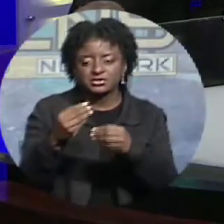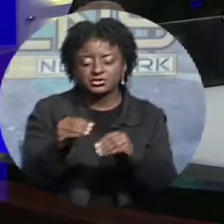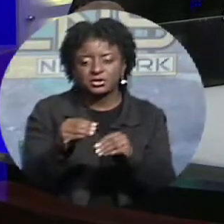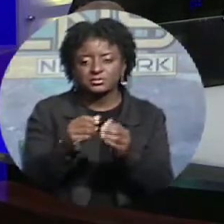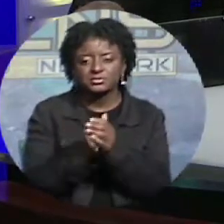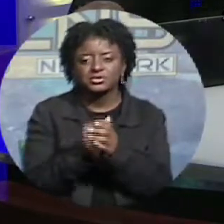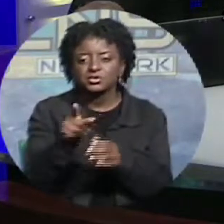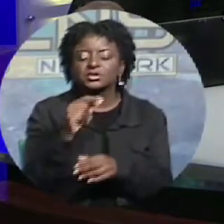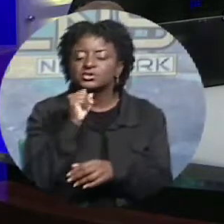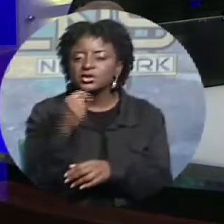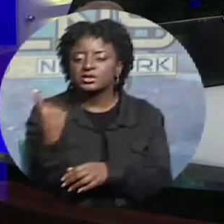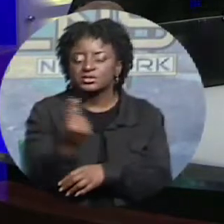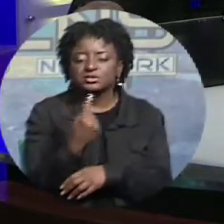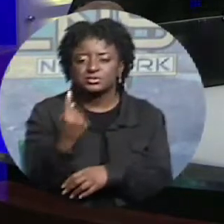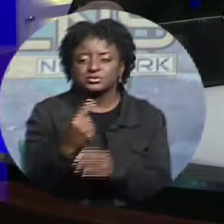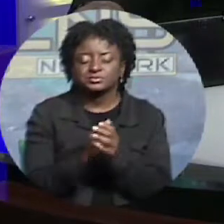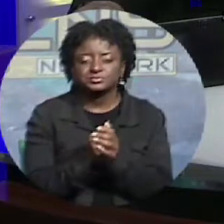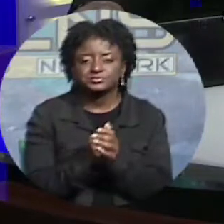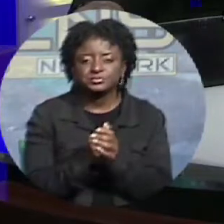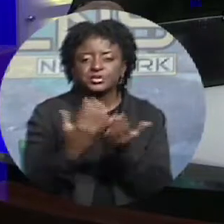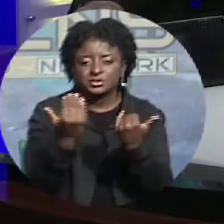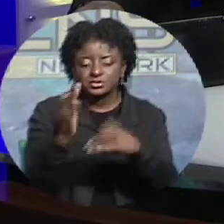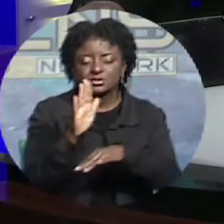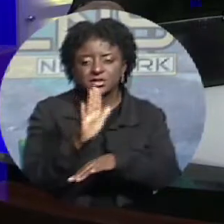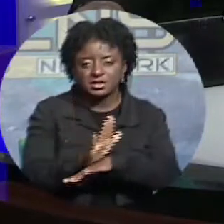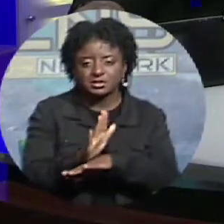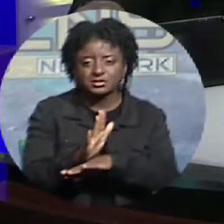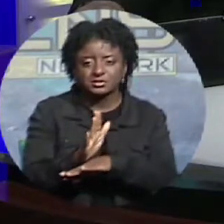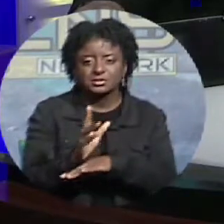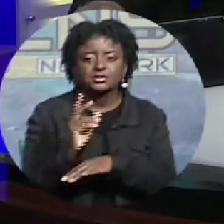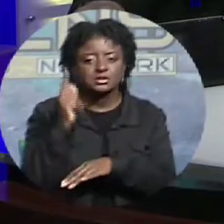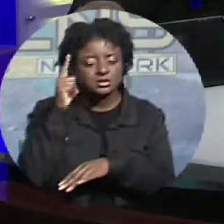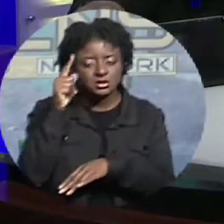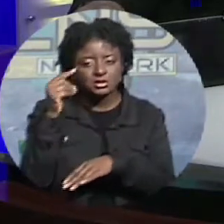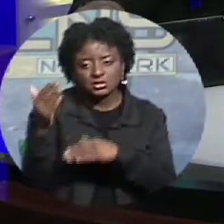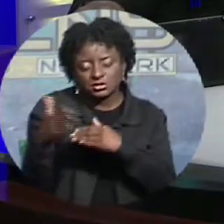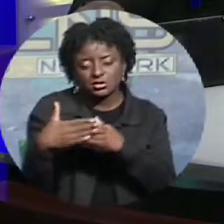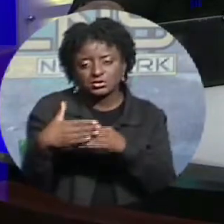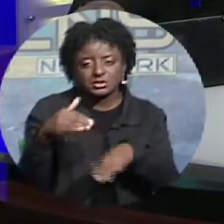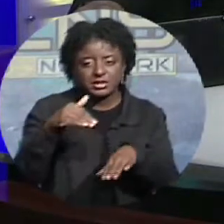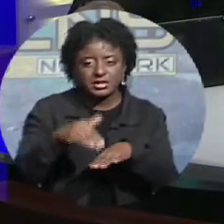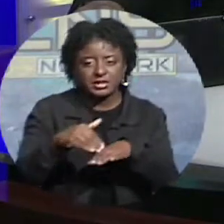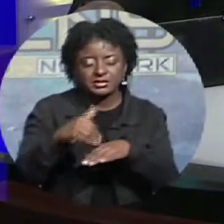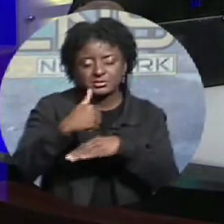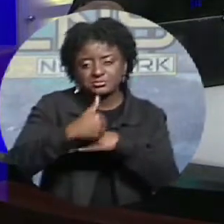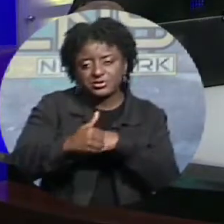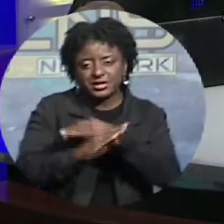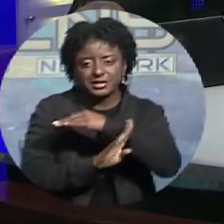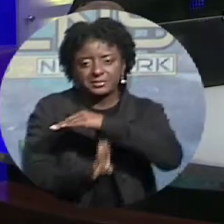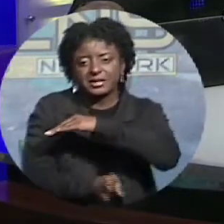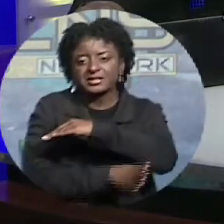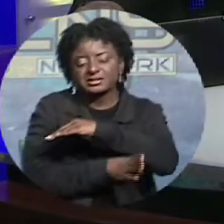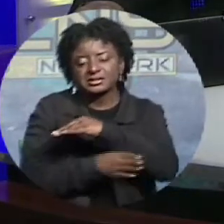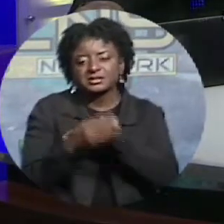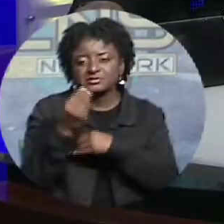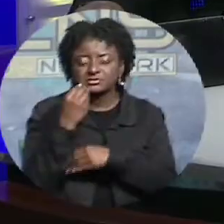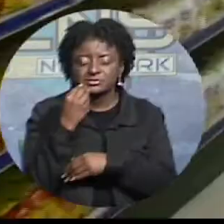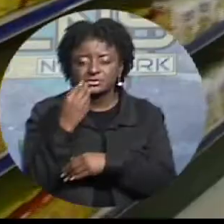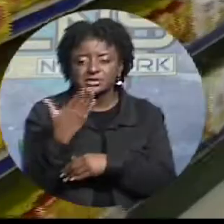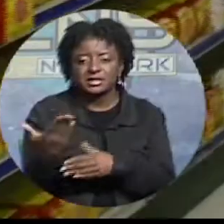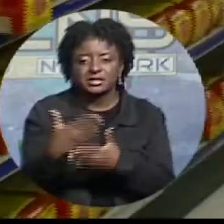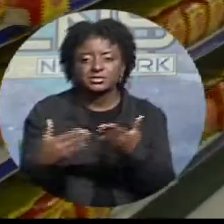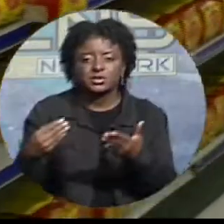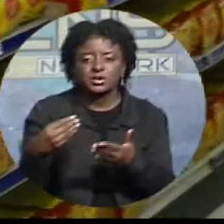our Janaea Noel Ferguson takes a closer look at bread basket items and what some merchants are charging.